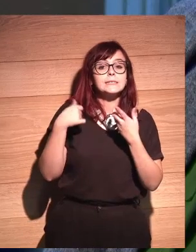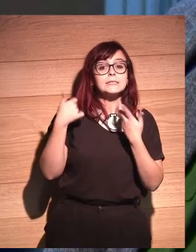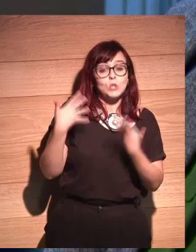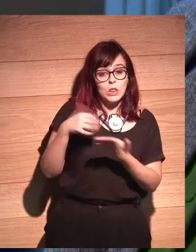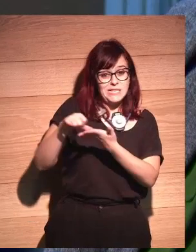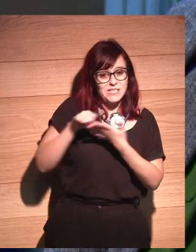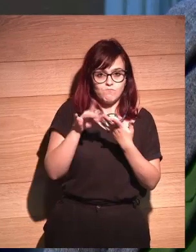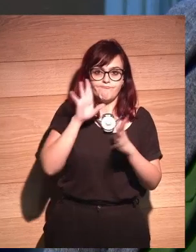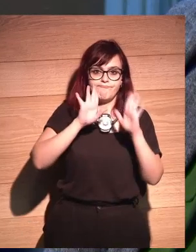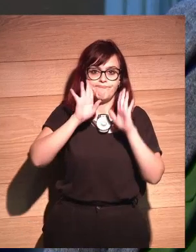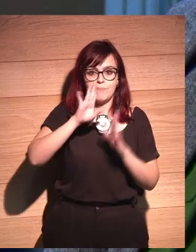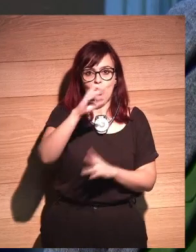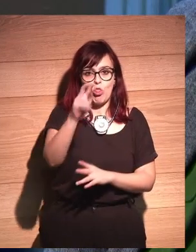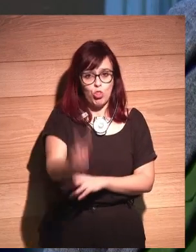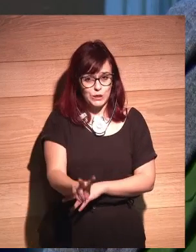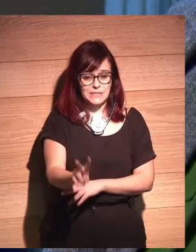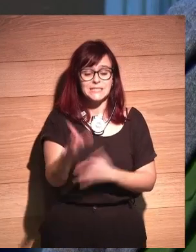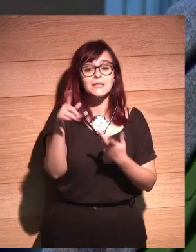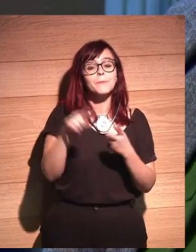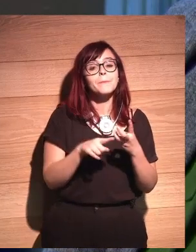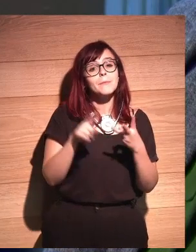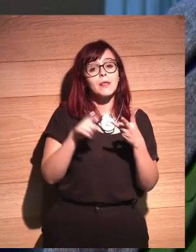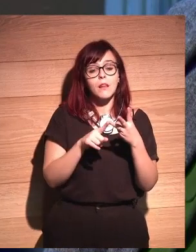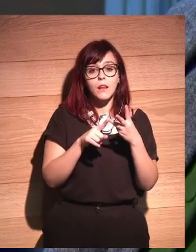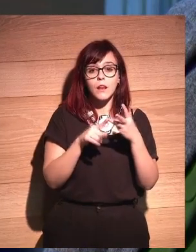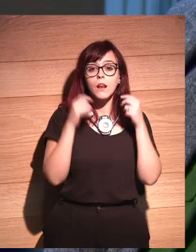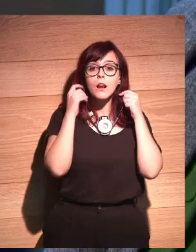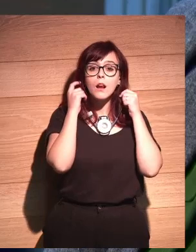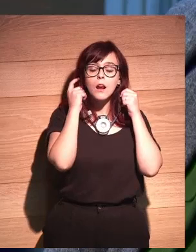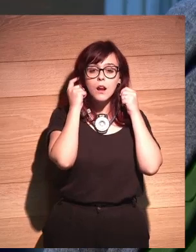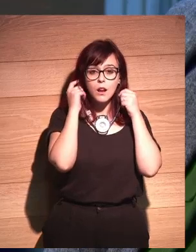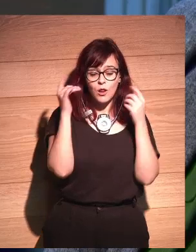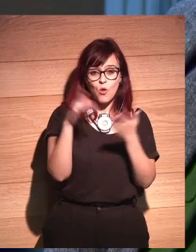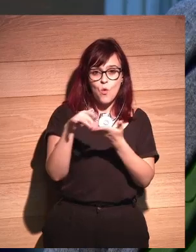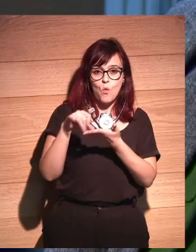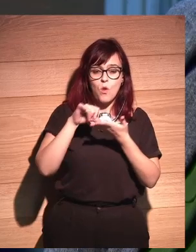Oslo municipality, one of the public agencies that build